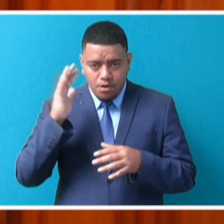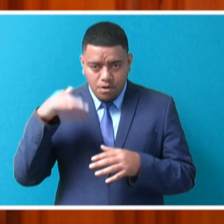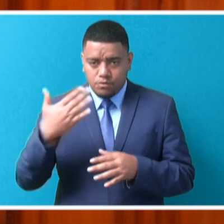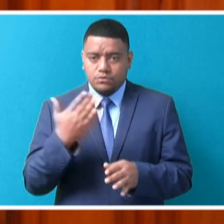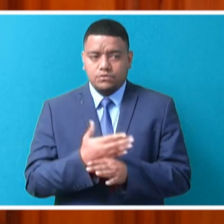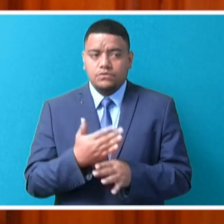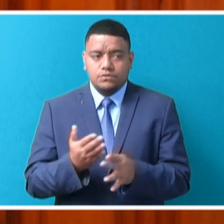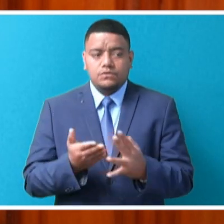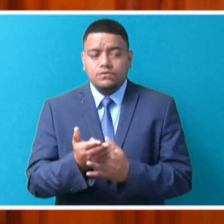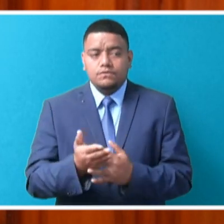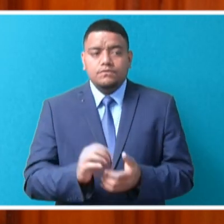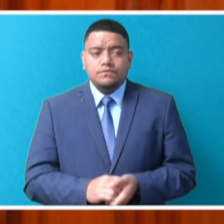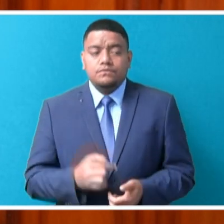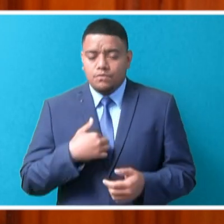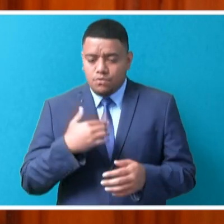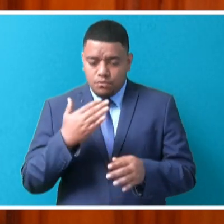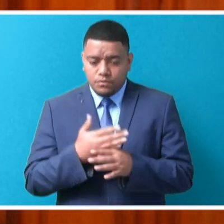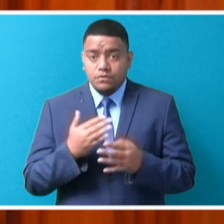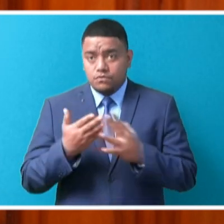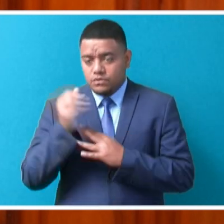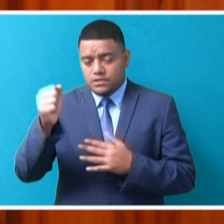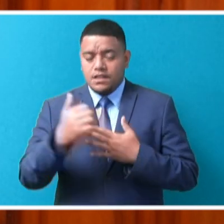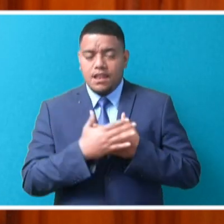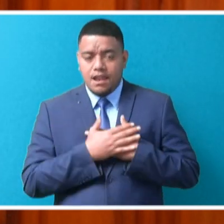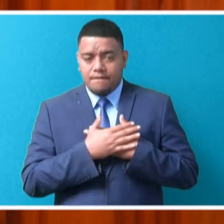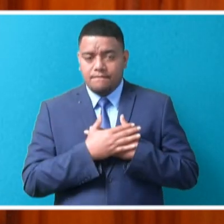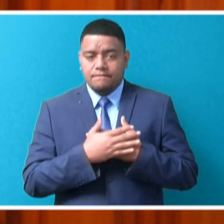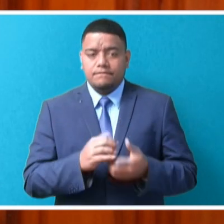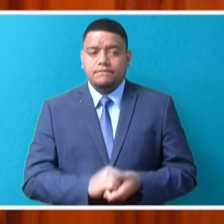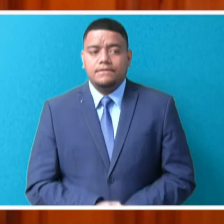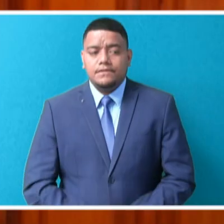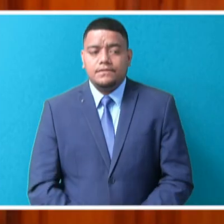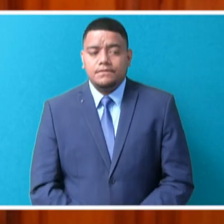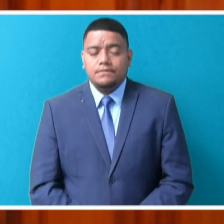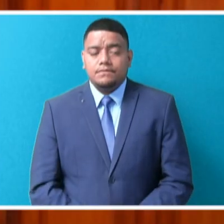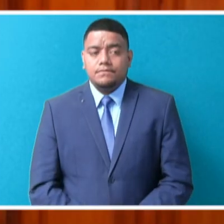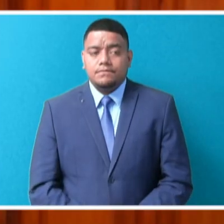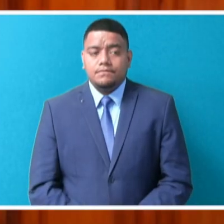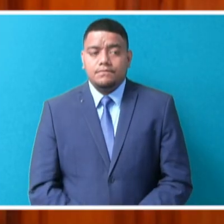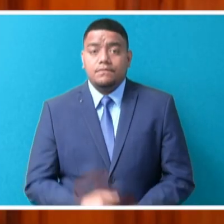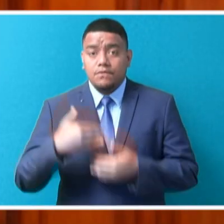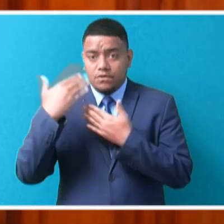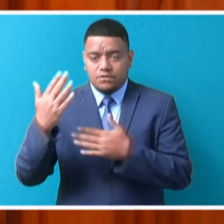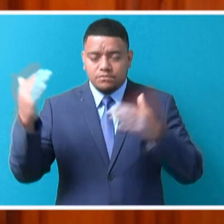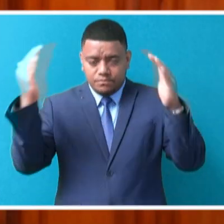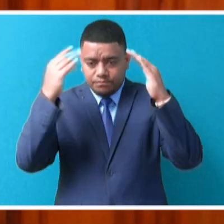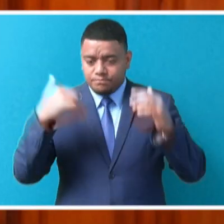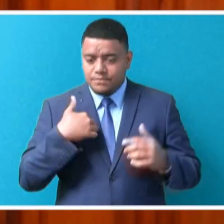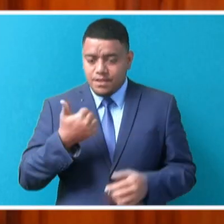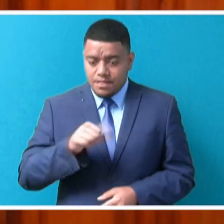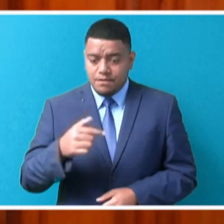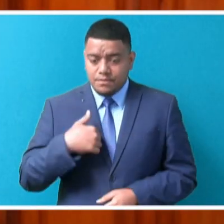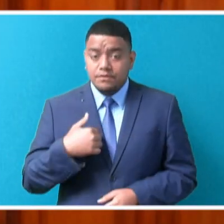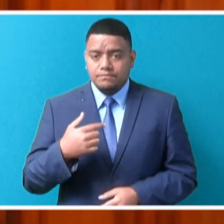wisdom, guidance, and His love that has never forsaken nor leave me. Honourable Speaker, please allow me to